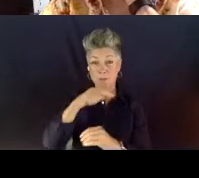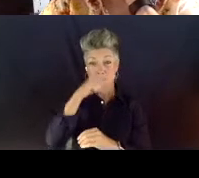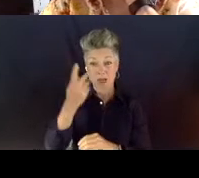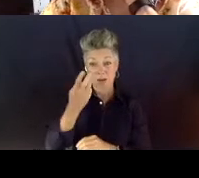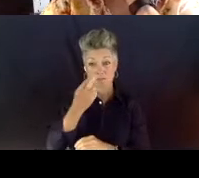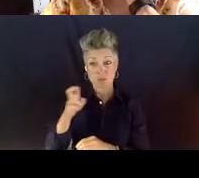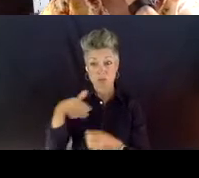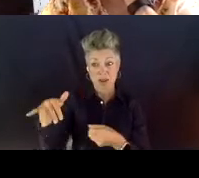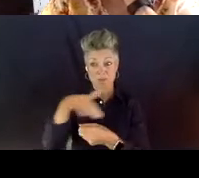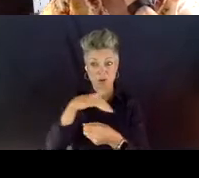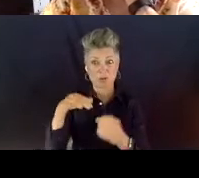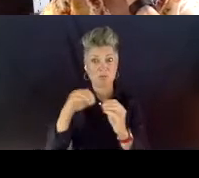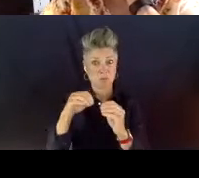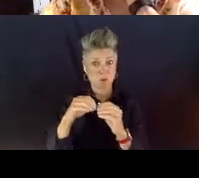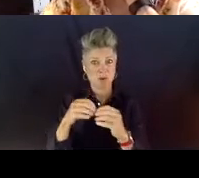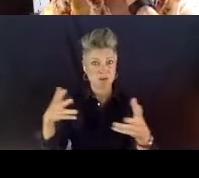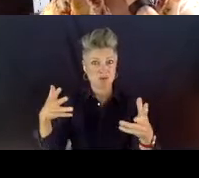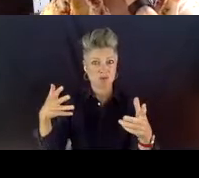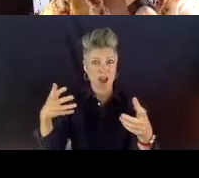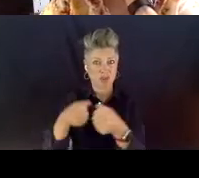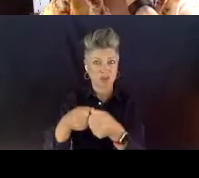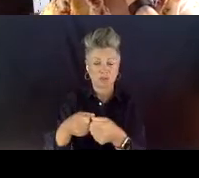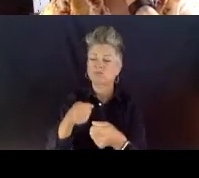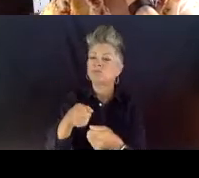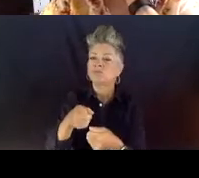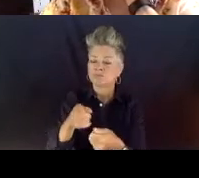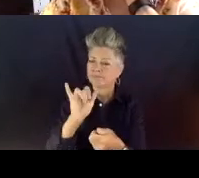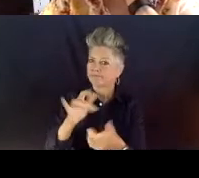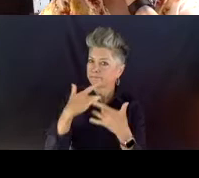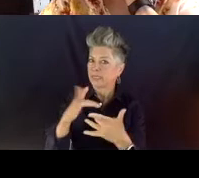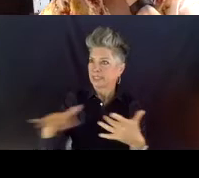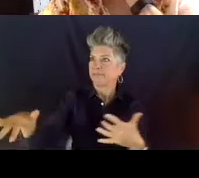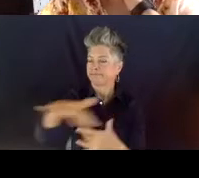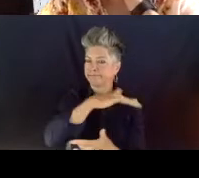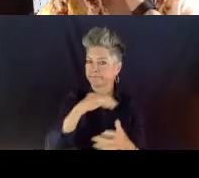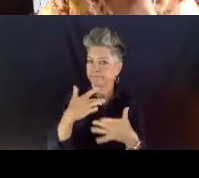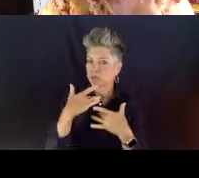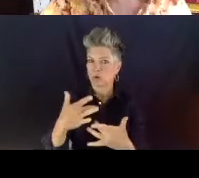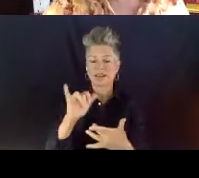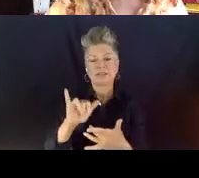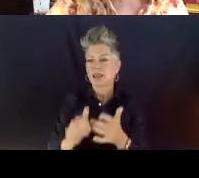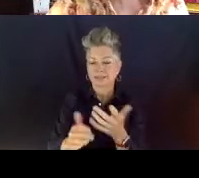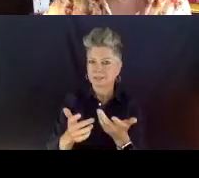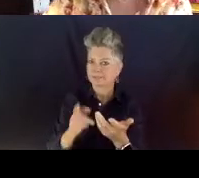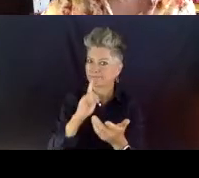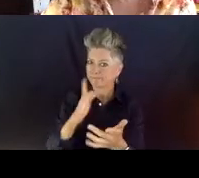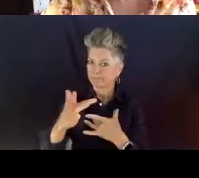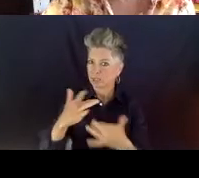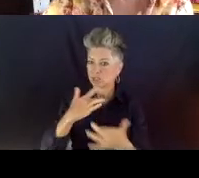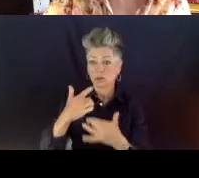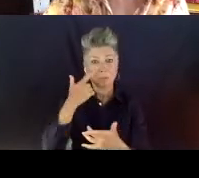trend. These are the most unsafe in terms of traffic safety neighborhoods because of